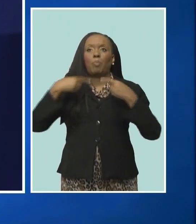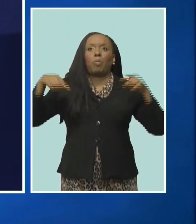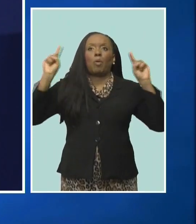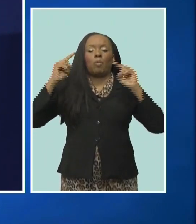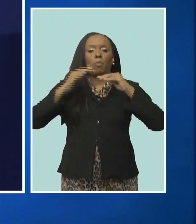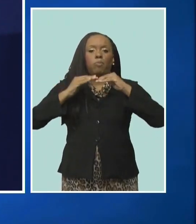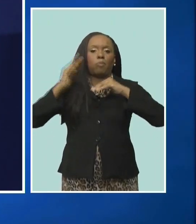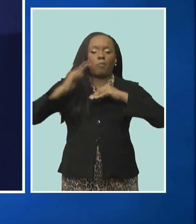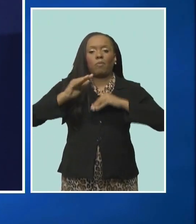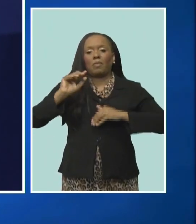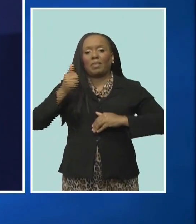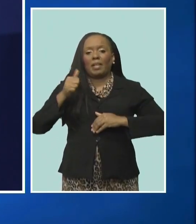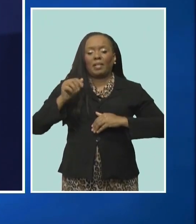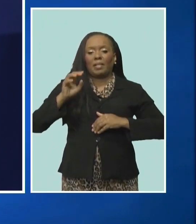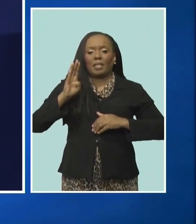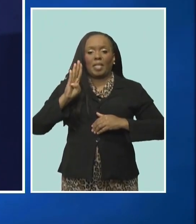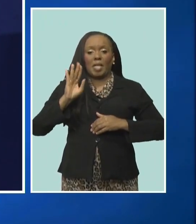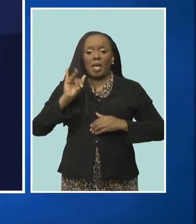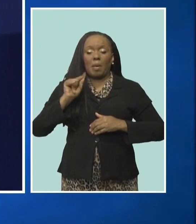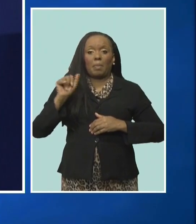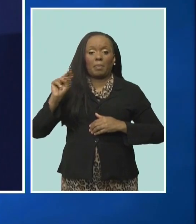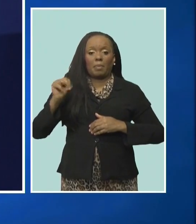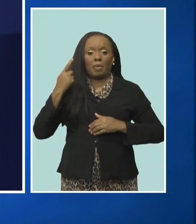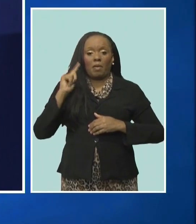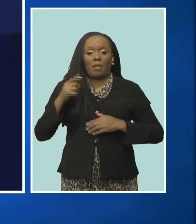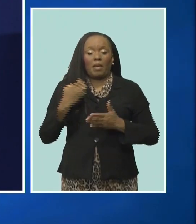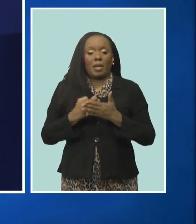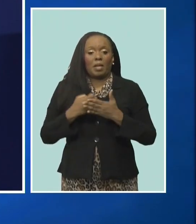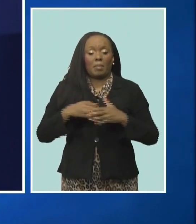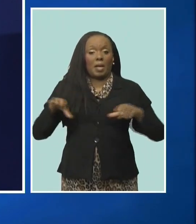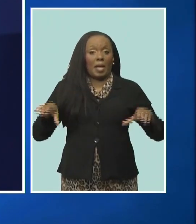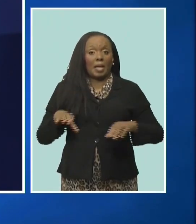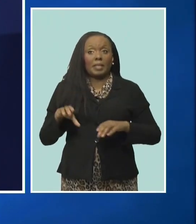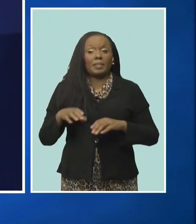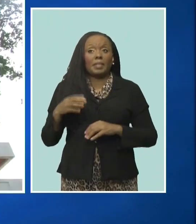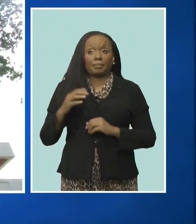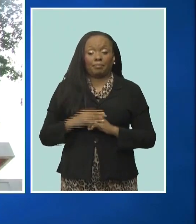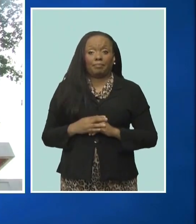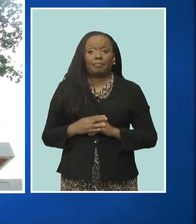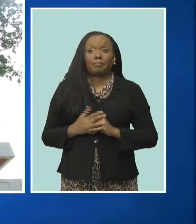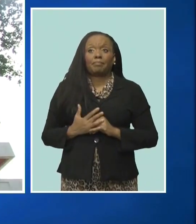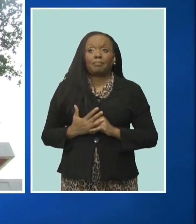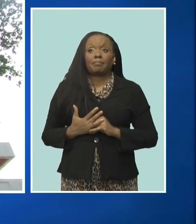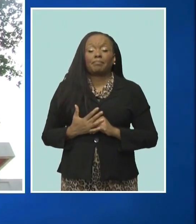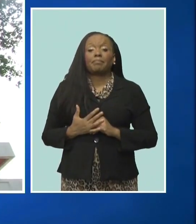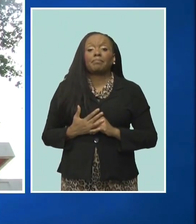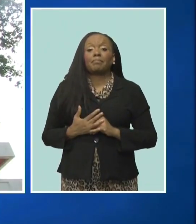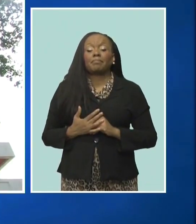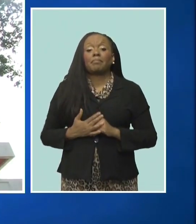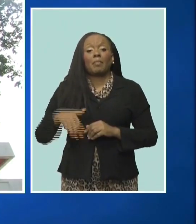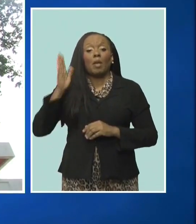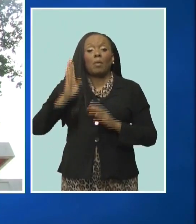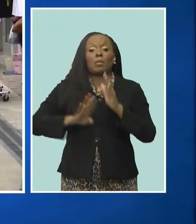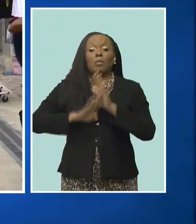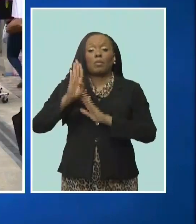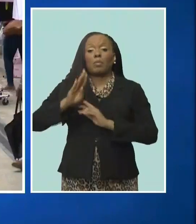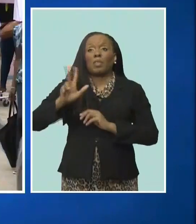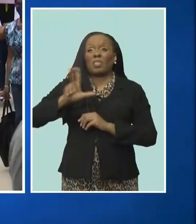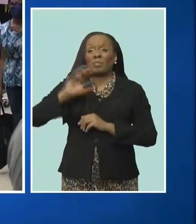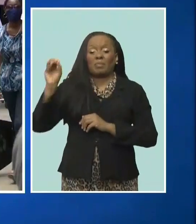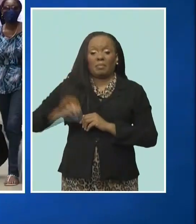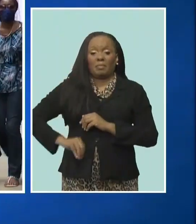billion mark with respect to real economic activity. Dr. Greenidge says the economy is expected to grow by 3%